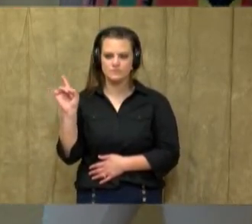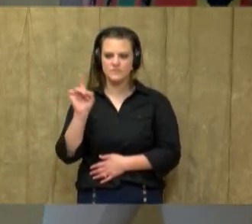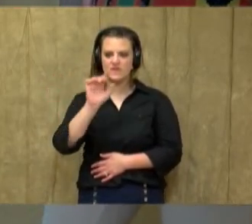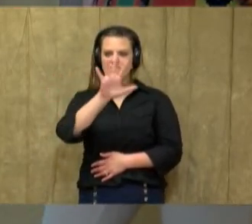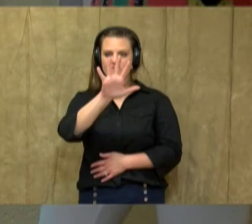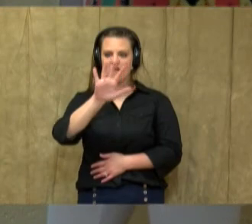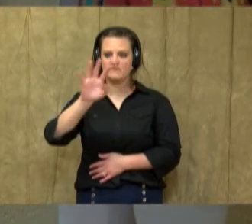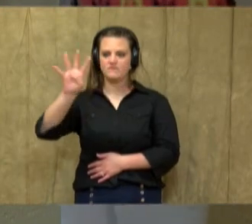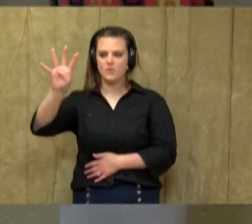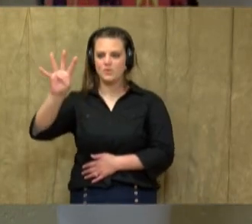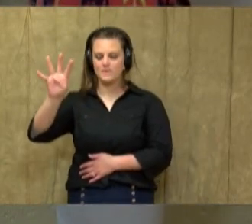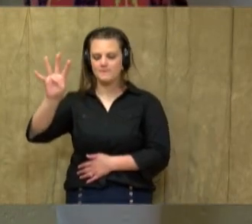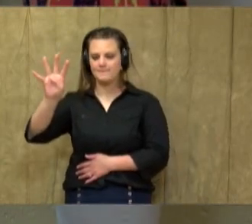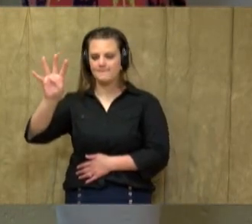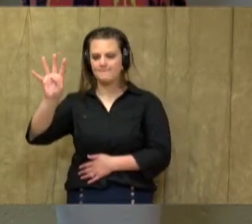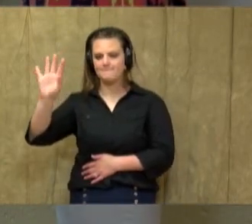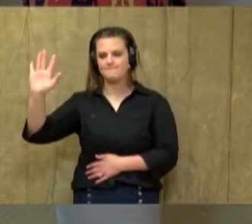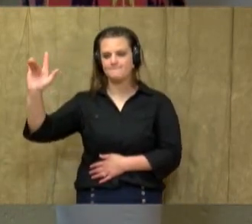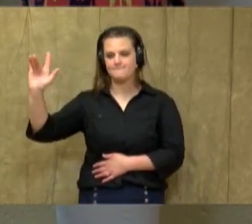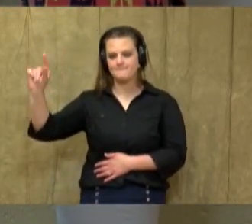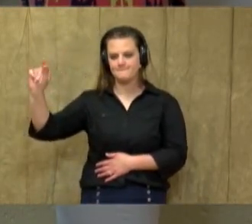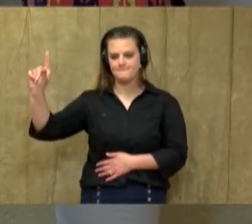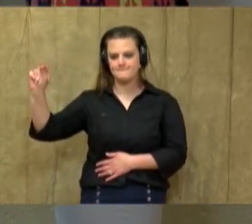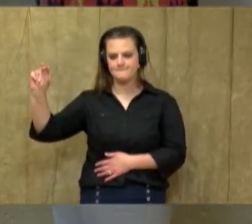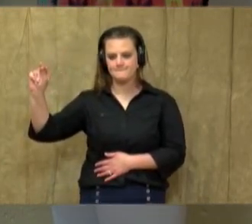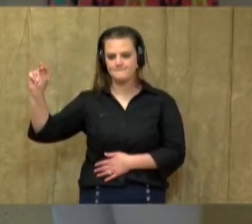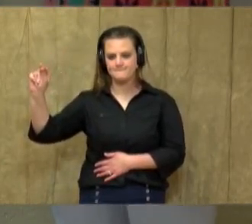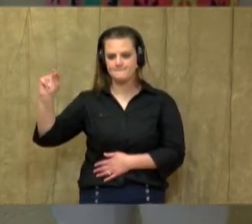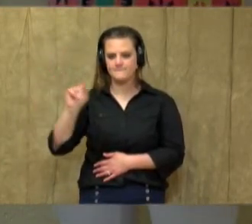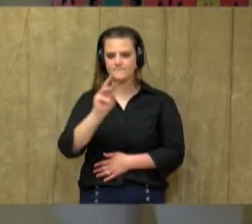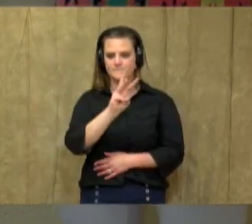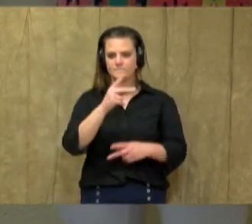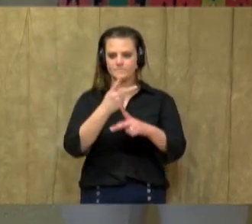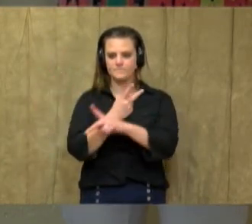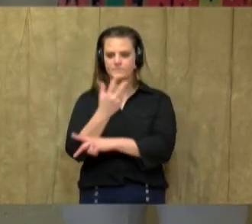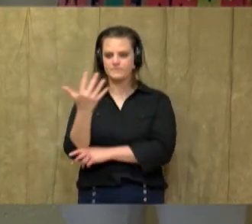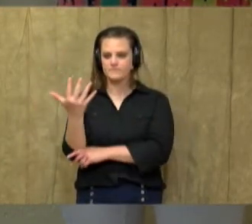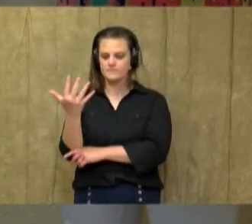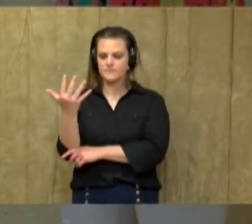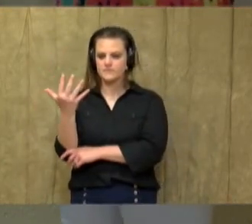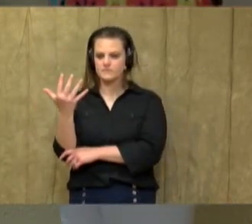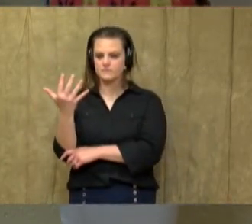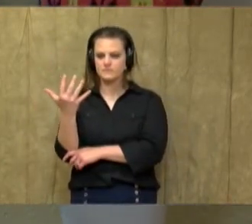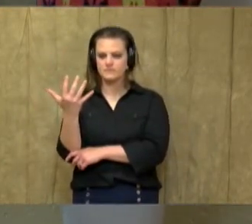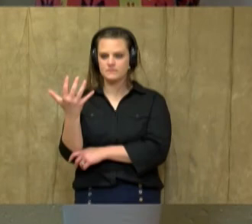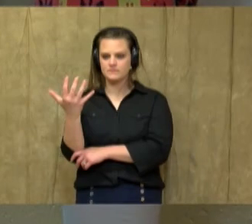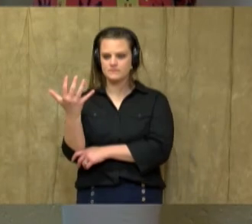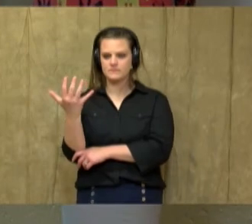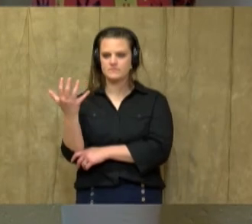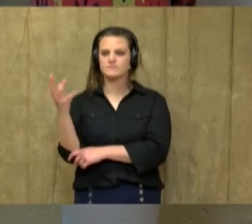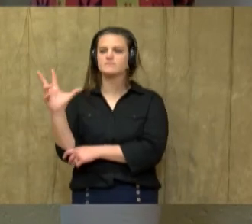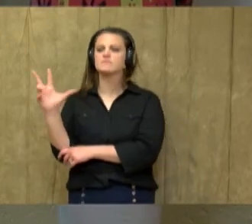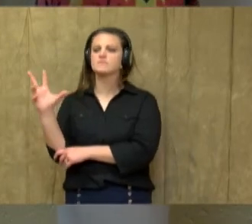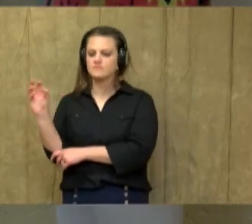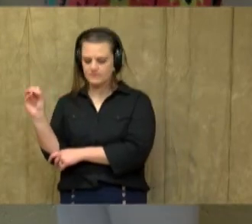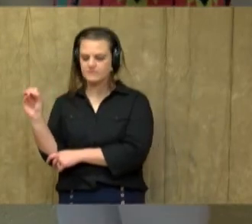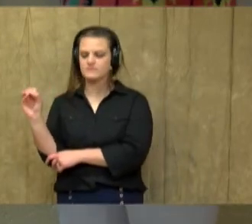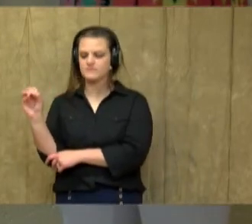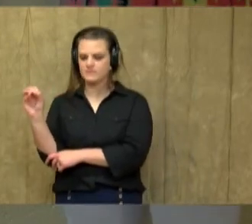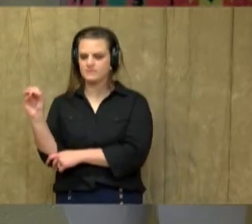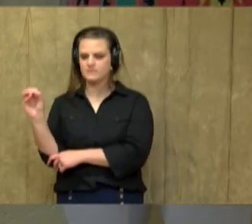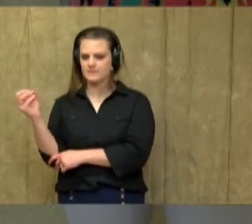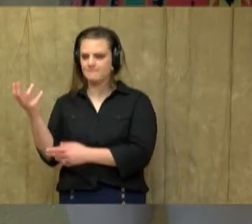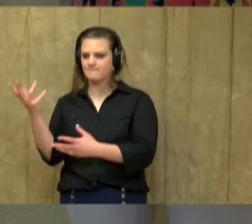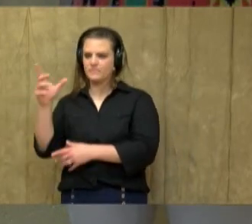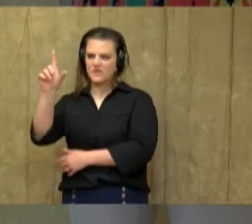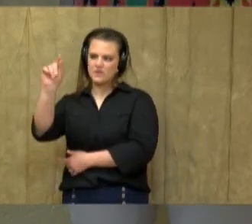5 times 4 is 20. 6 times 5 is 30.